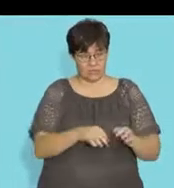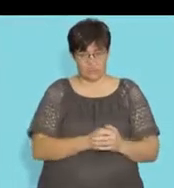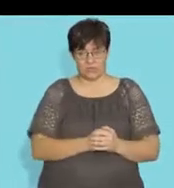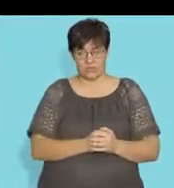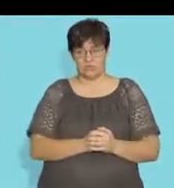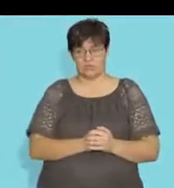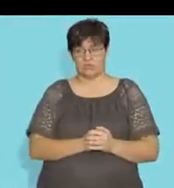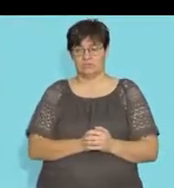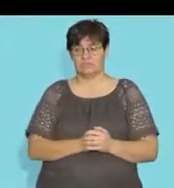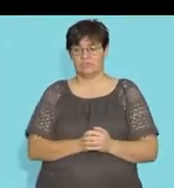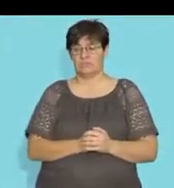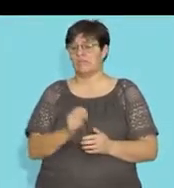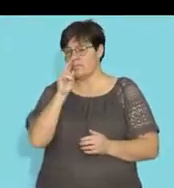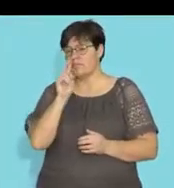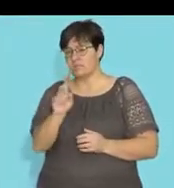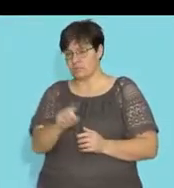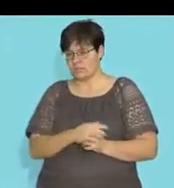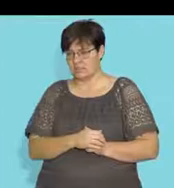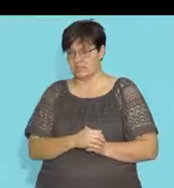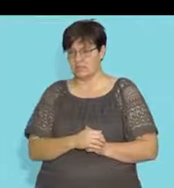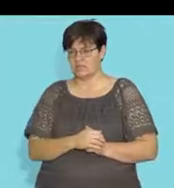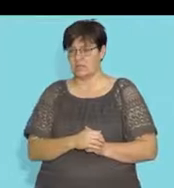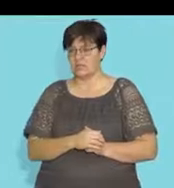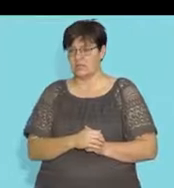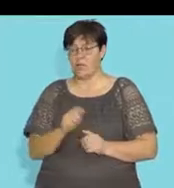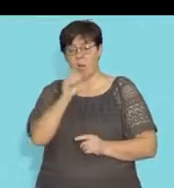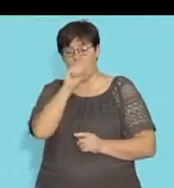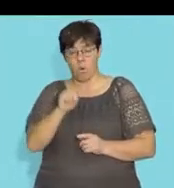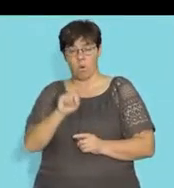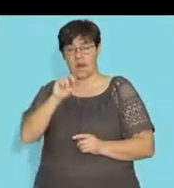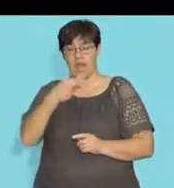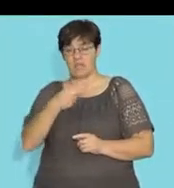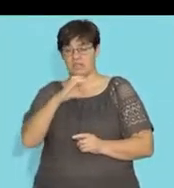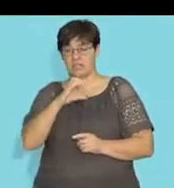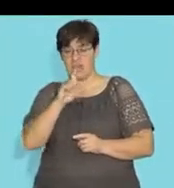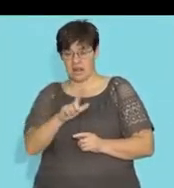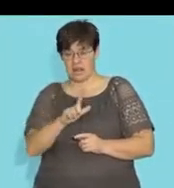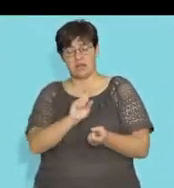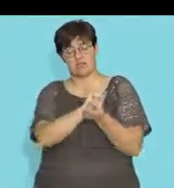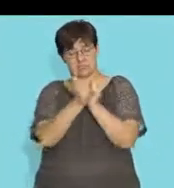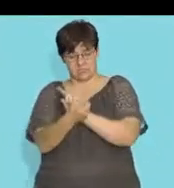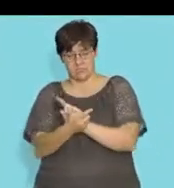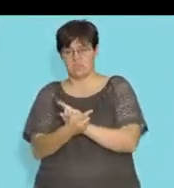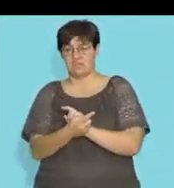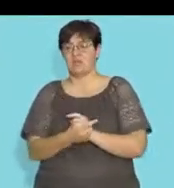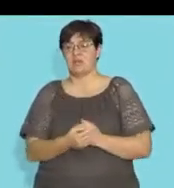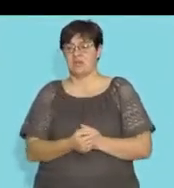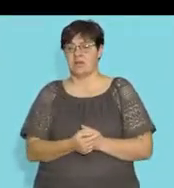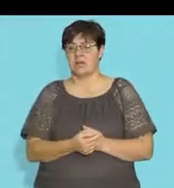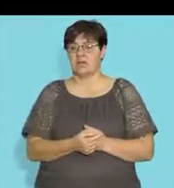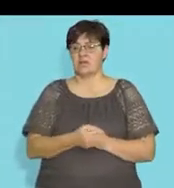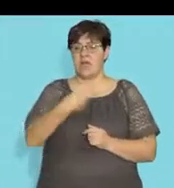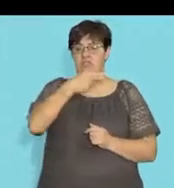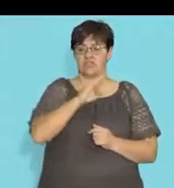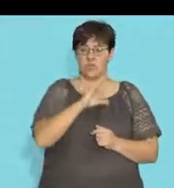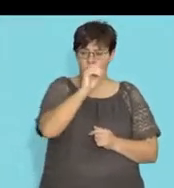here of the hydrochloric acid, we will see that all of our hydrochloric acid will convert into hydronium ions